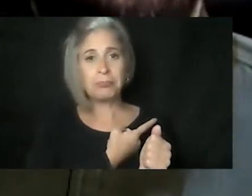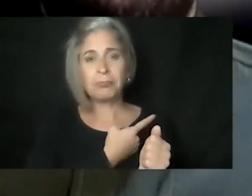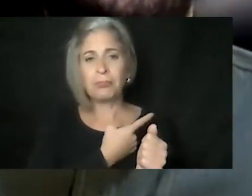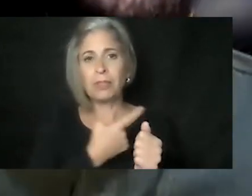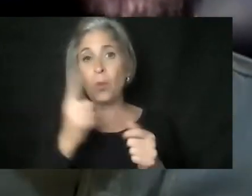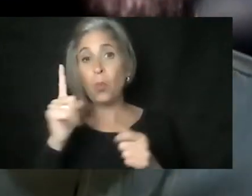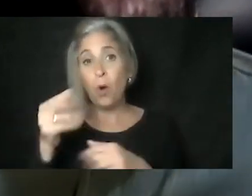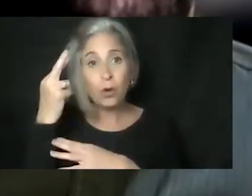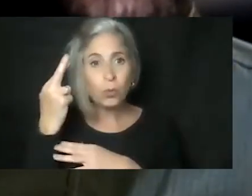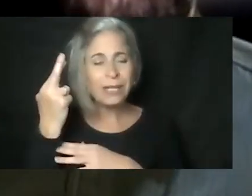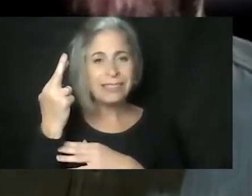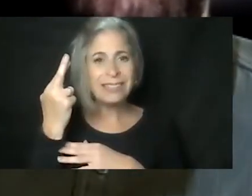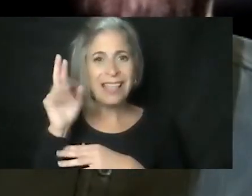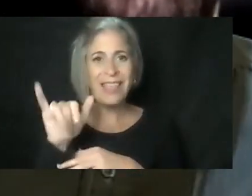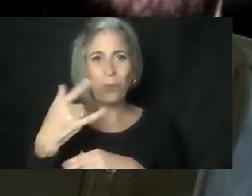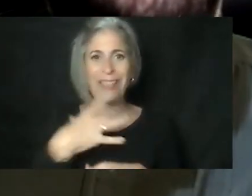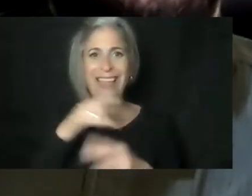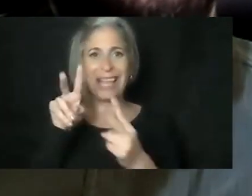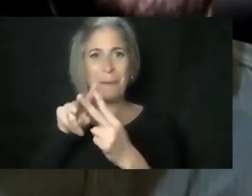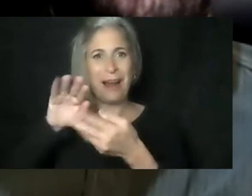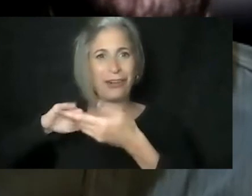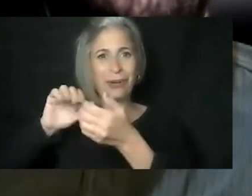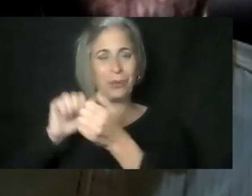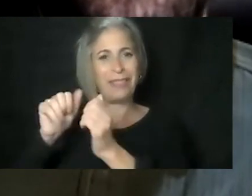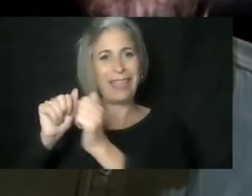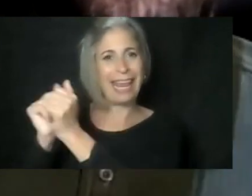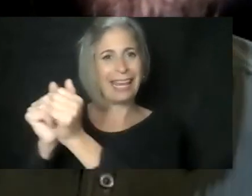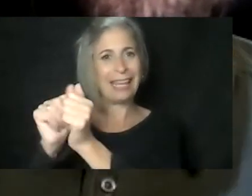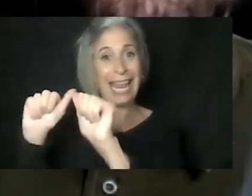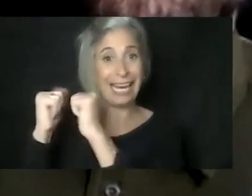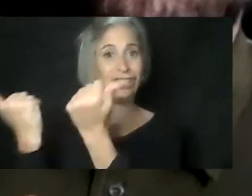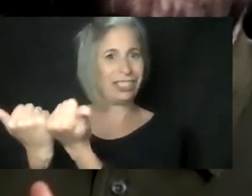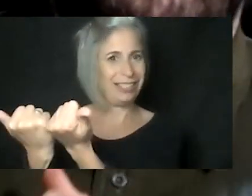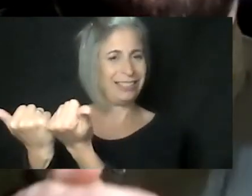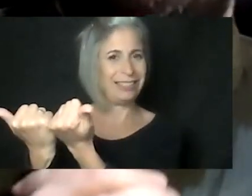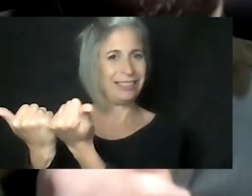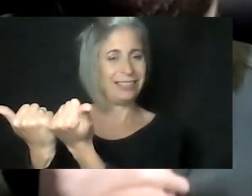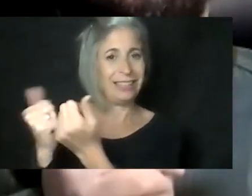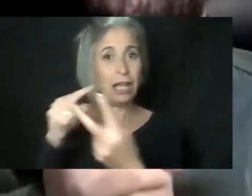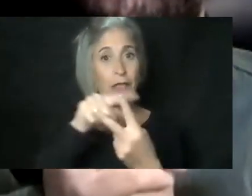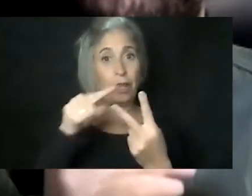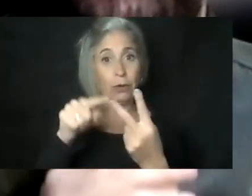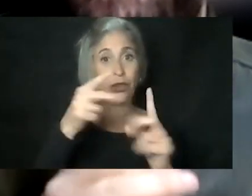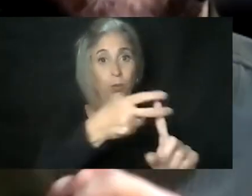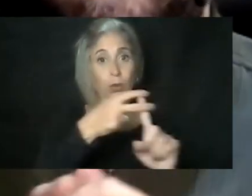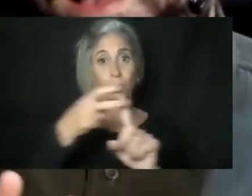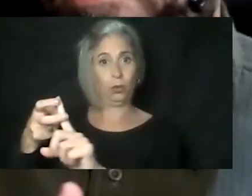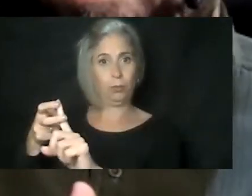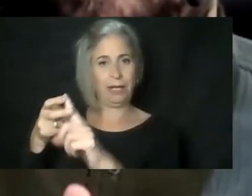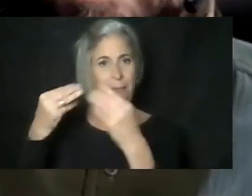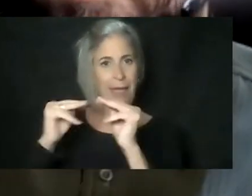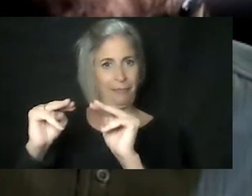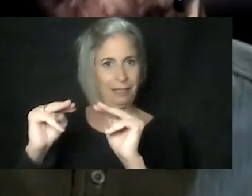And one of the reasons that we like partnering with agencies is because there are two recruitment methods that